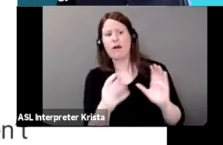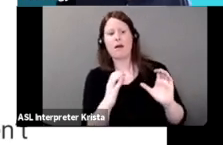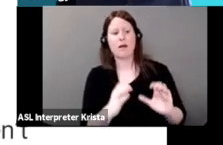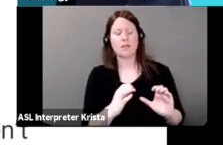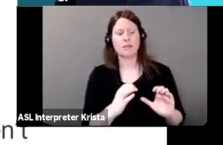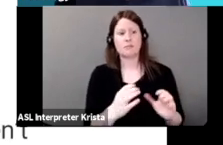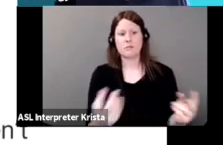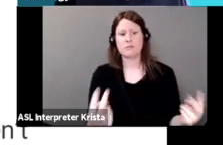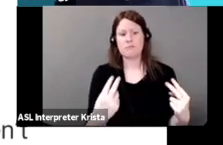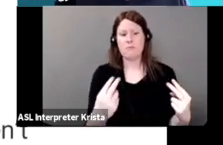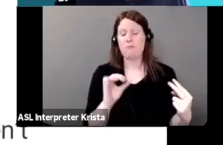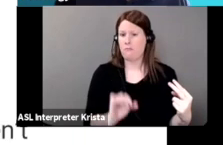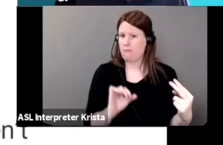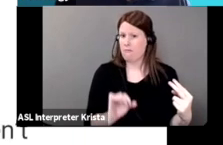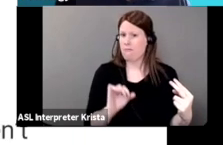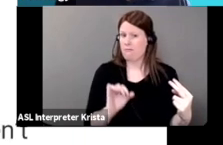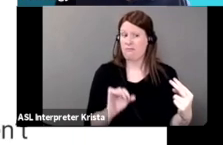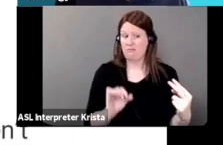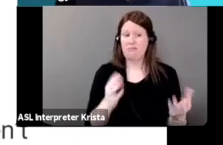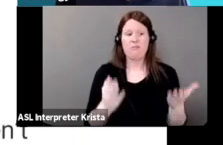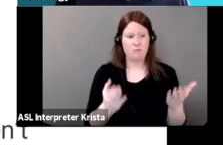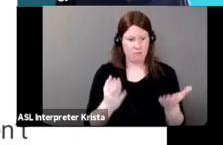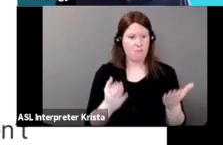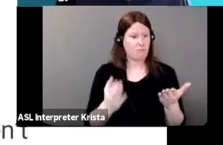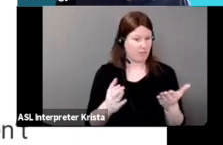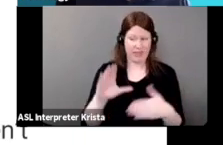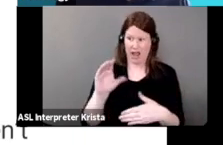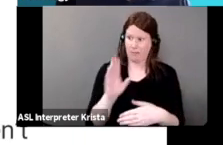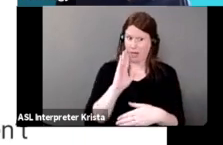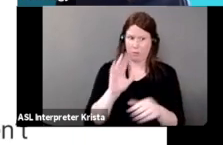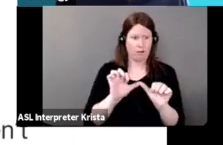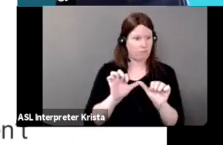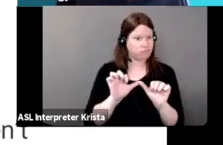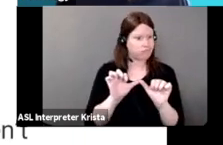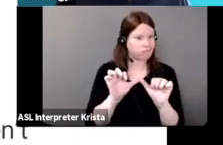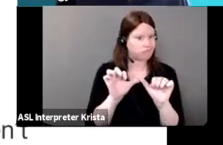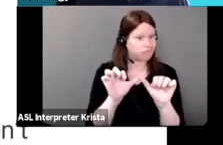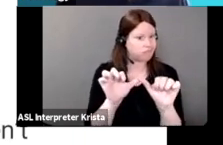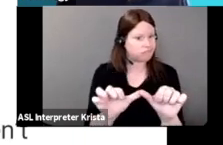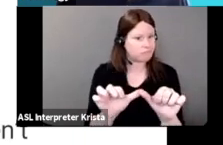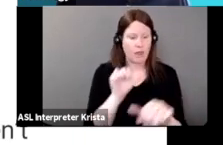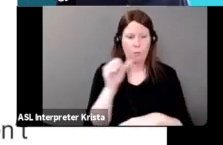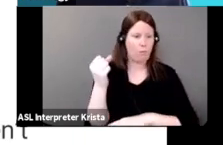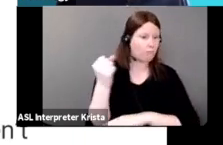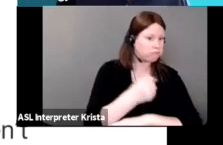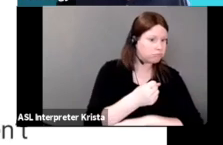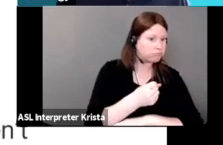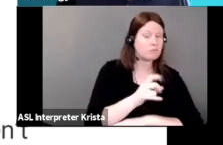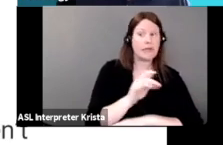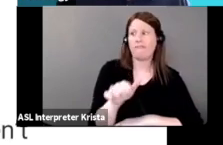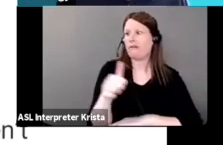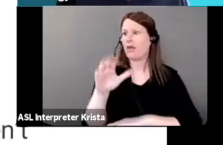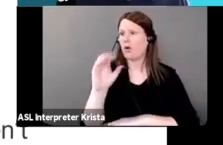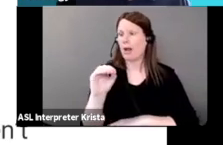of your potential longevity in the business, that you're not going to be wiped away as soon as a larger